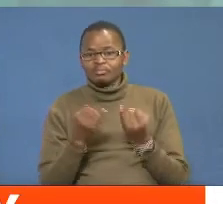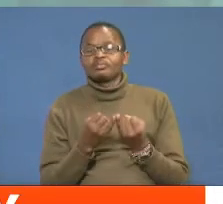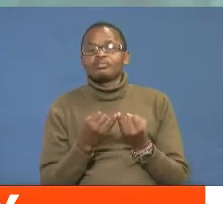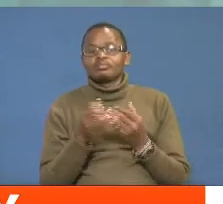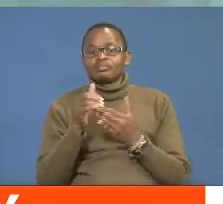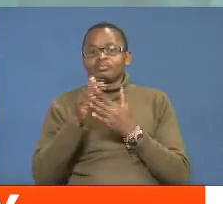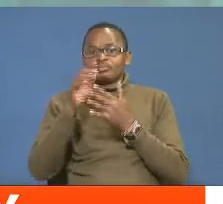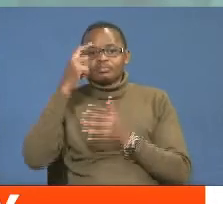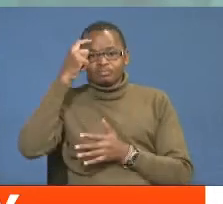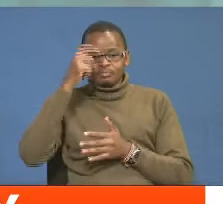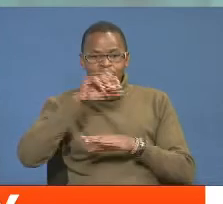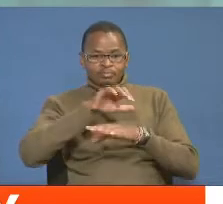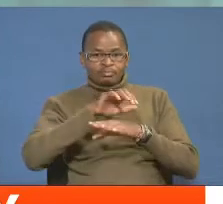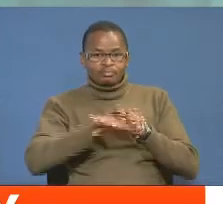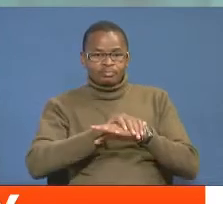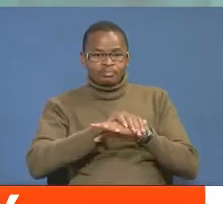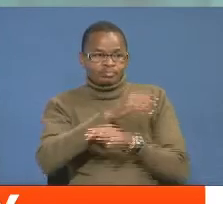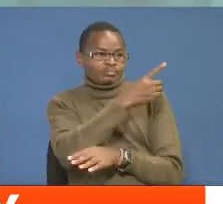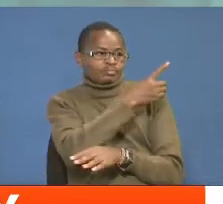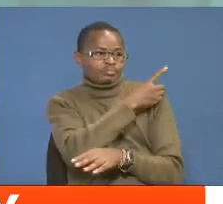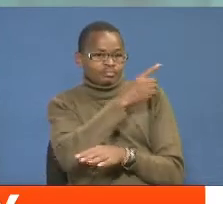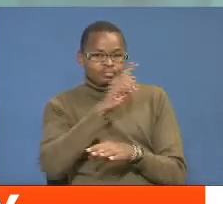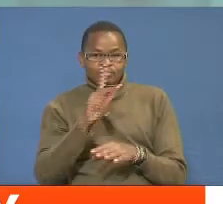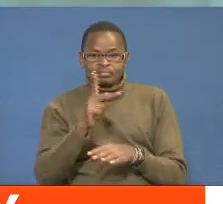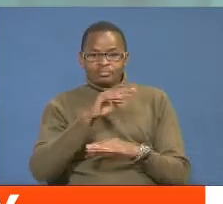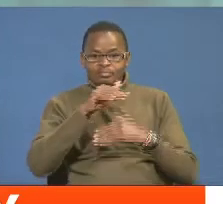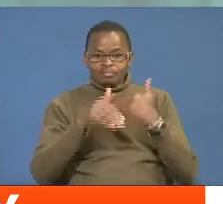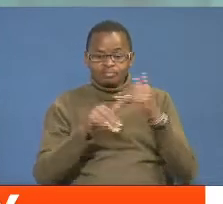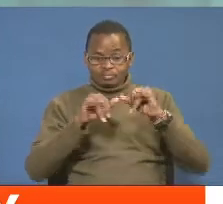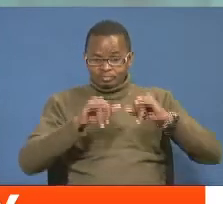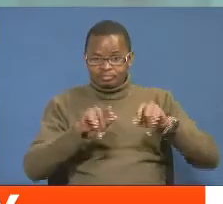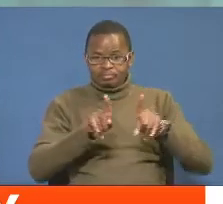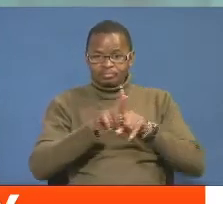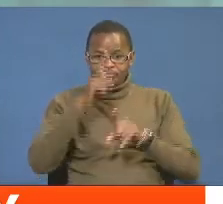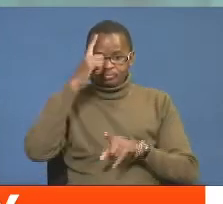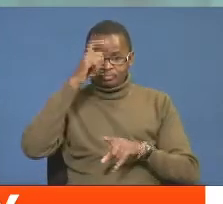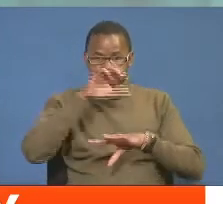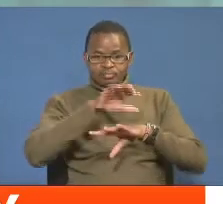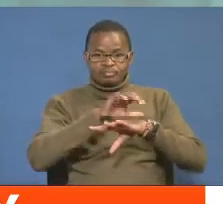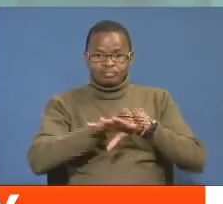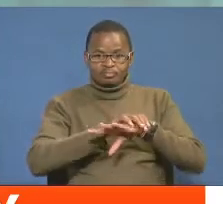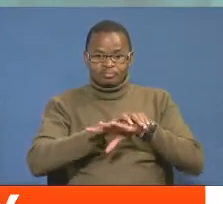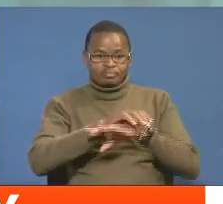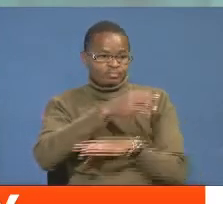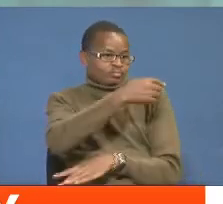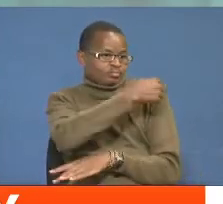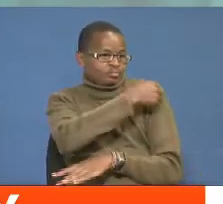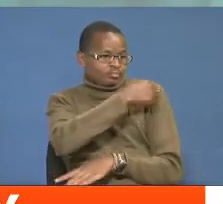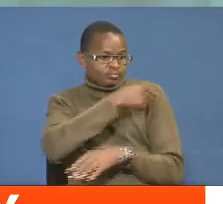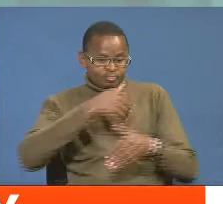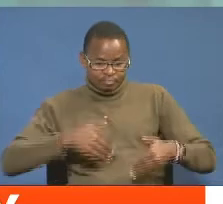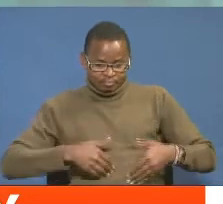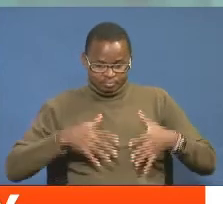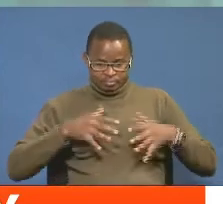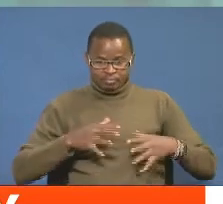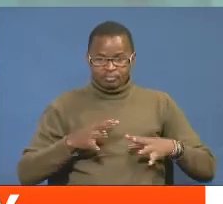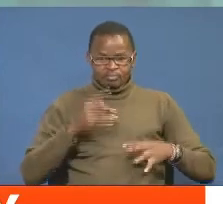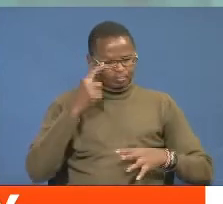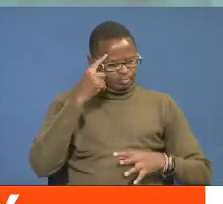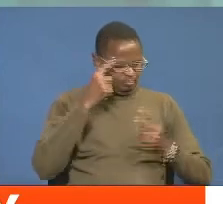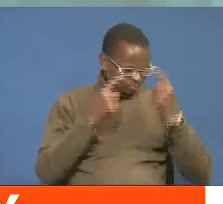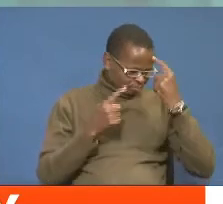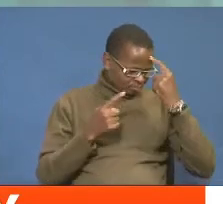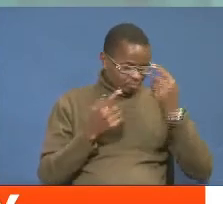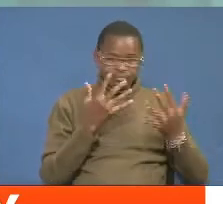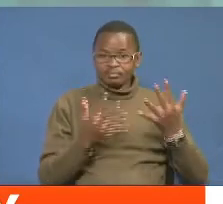leaders refusing to get the vaccine, and Kenyans at large still refusing to get the vaccine, especially young people who now think that